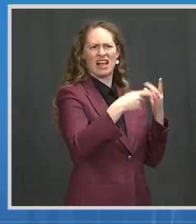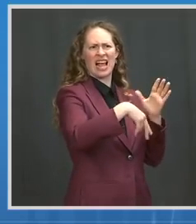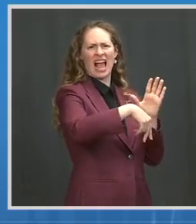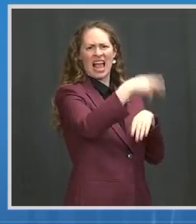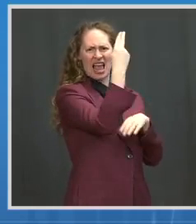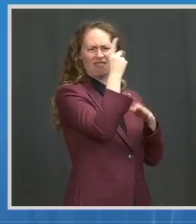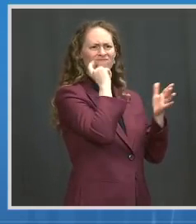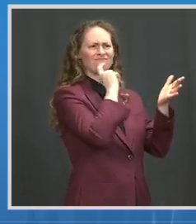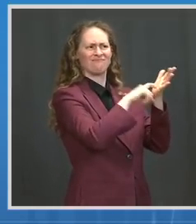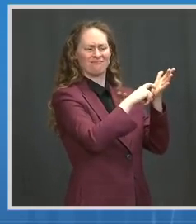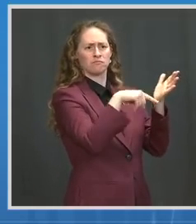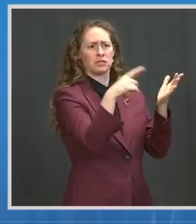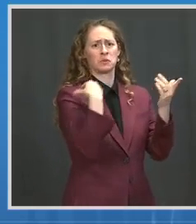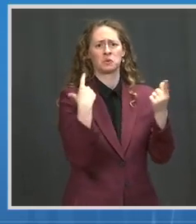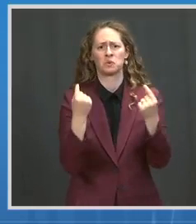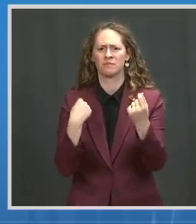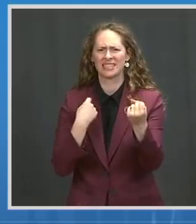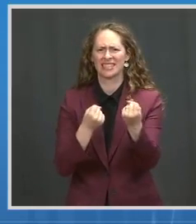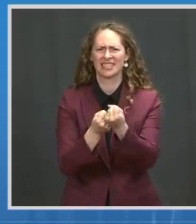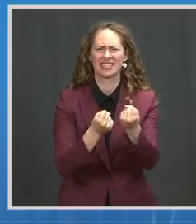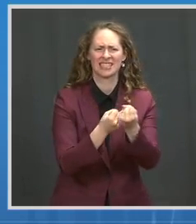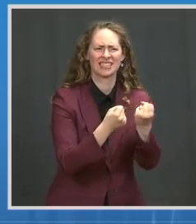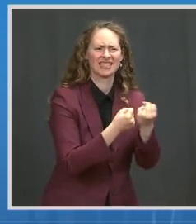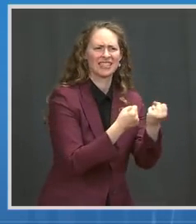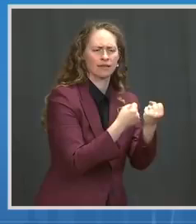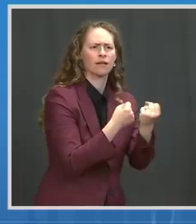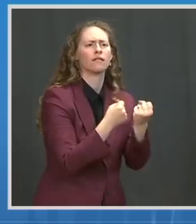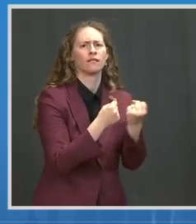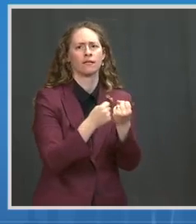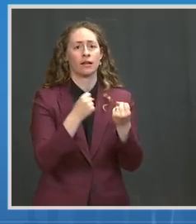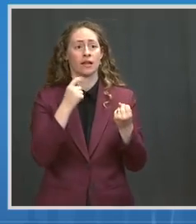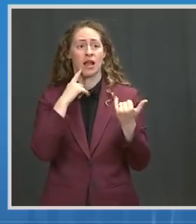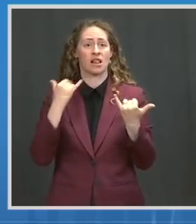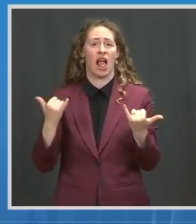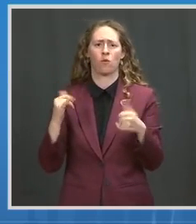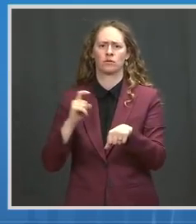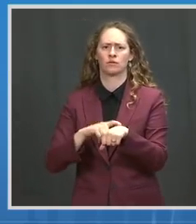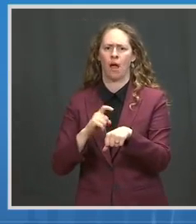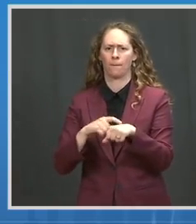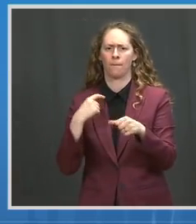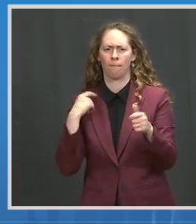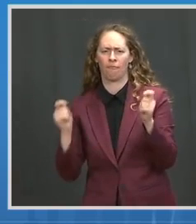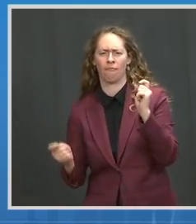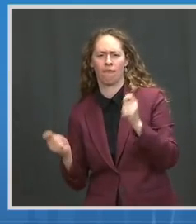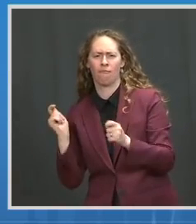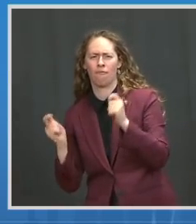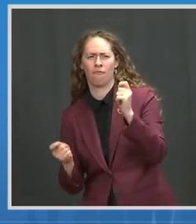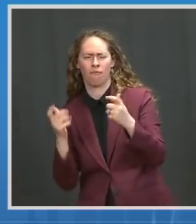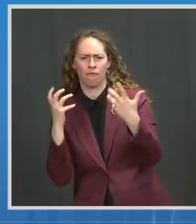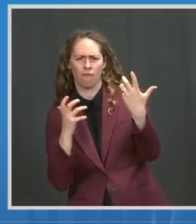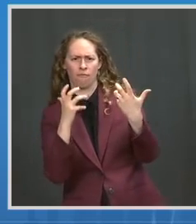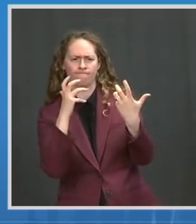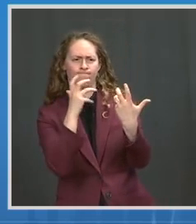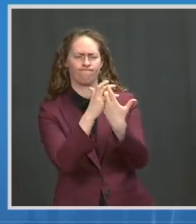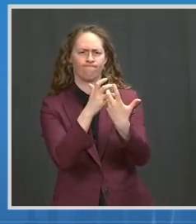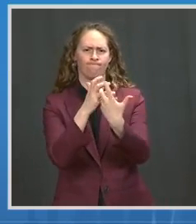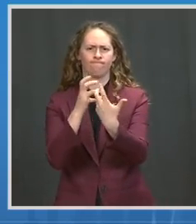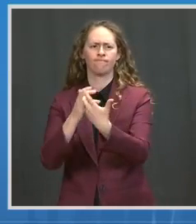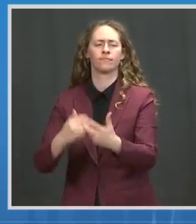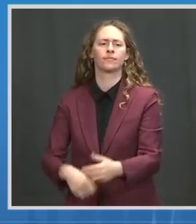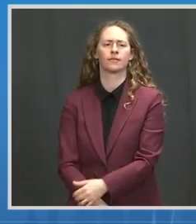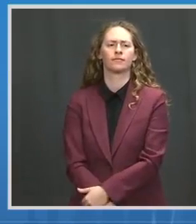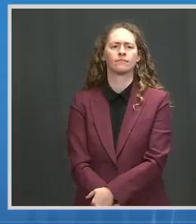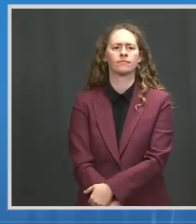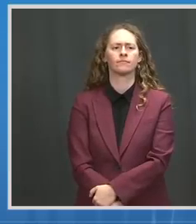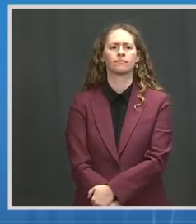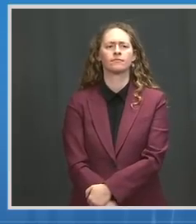to rethink the 212F? Thank you for those questions, Dave. We are in discussions about what will happen with